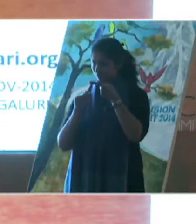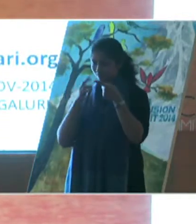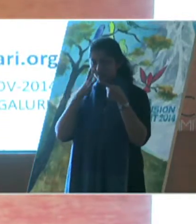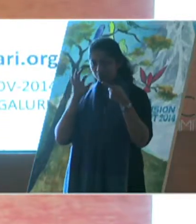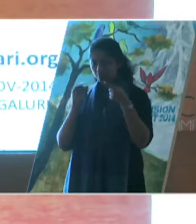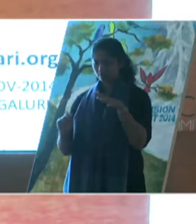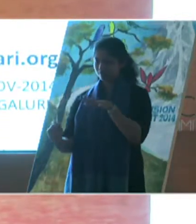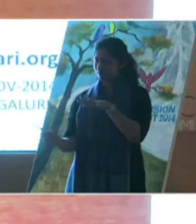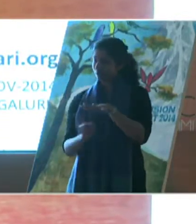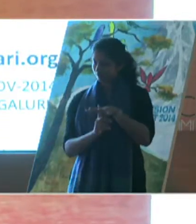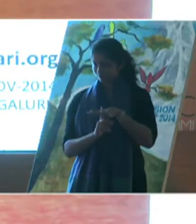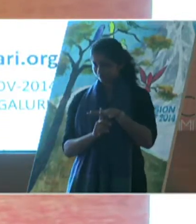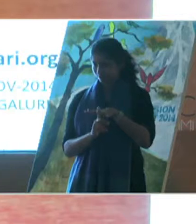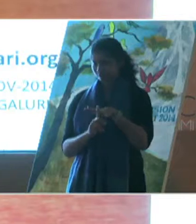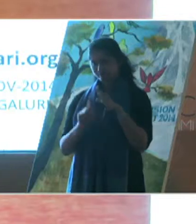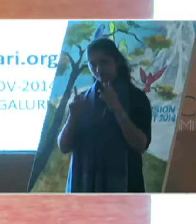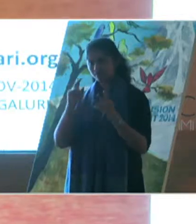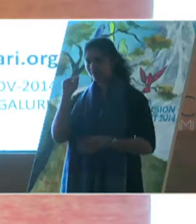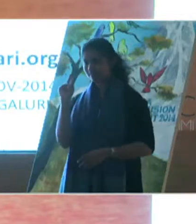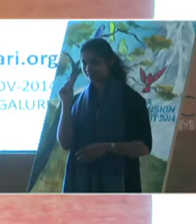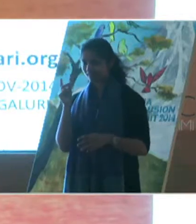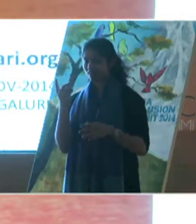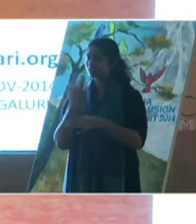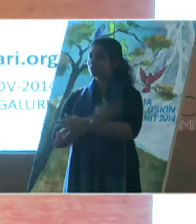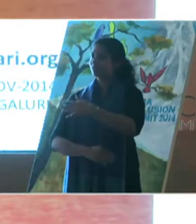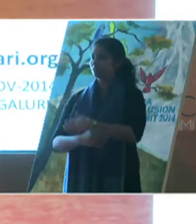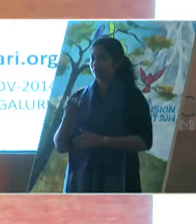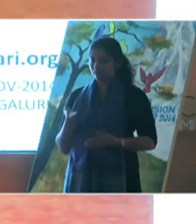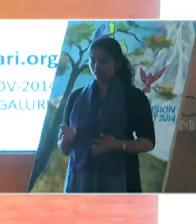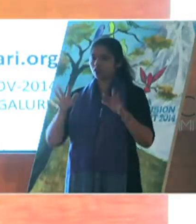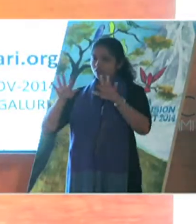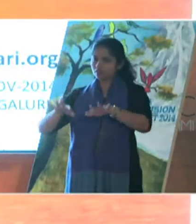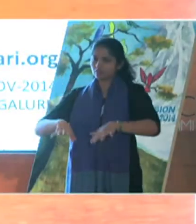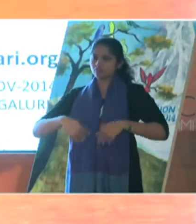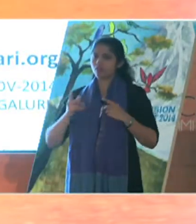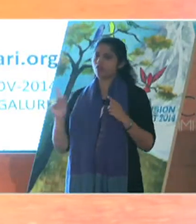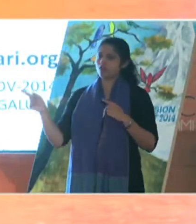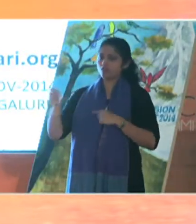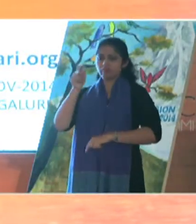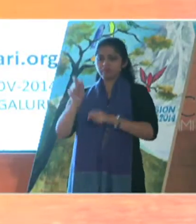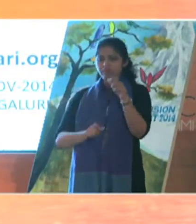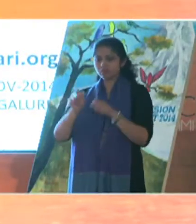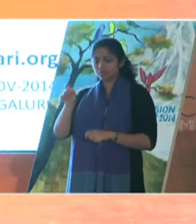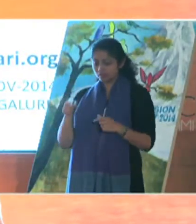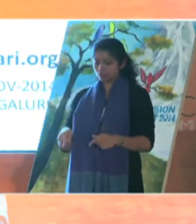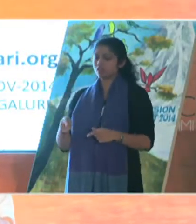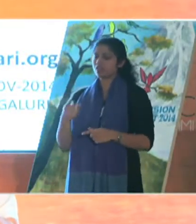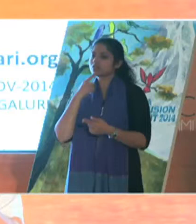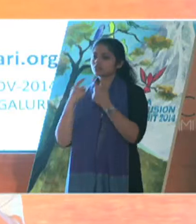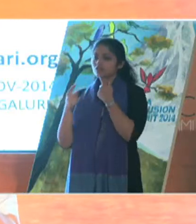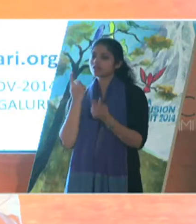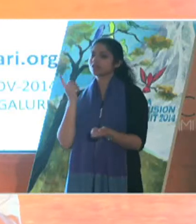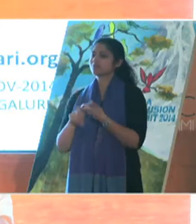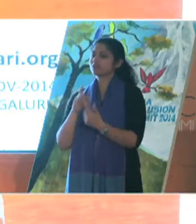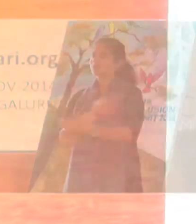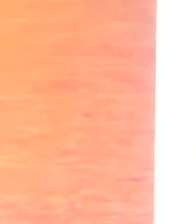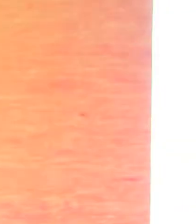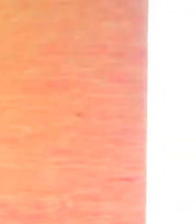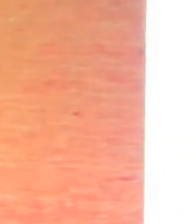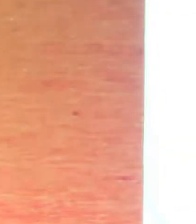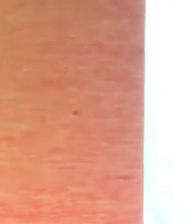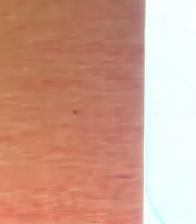her own bakery, and she was empowered. And this is what we try to do. We try to find people that know what's wrong within their community. They stand